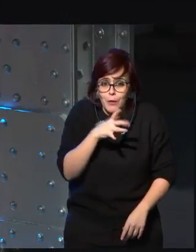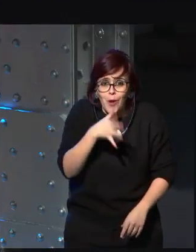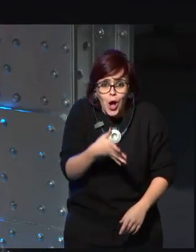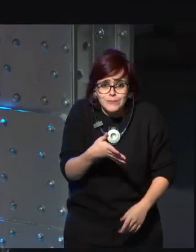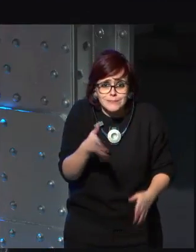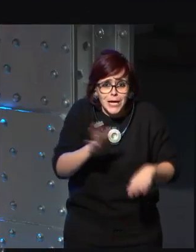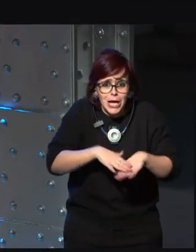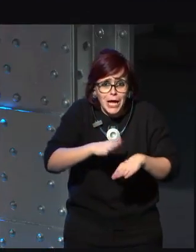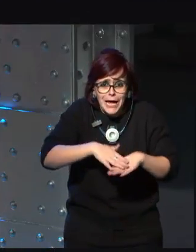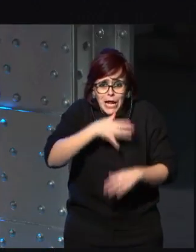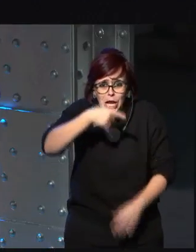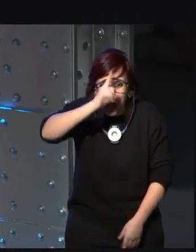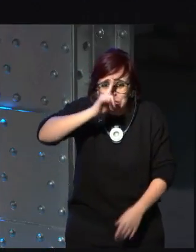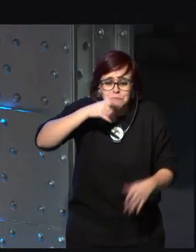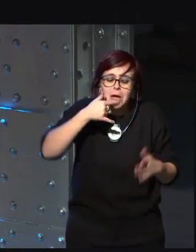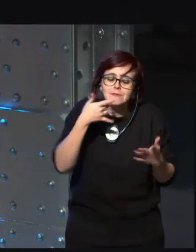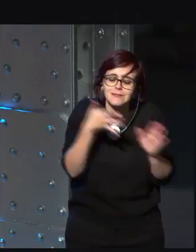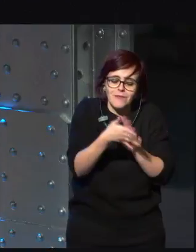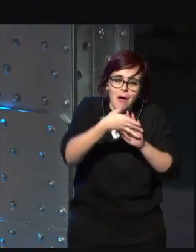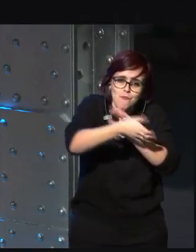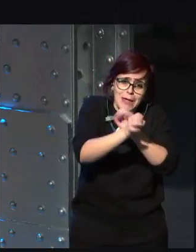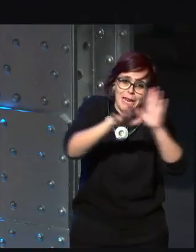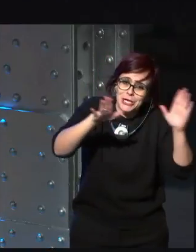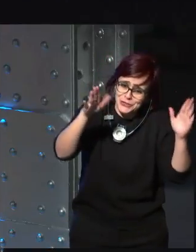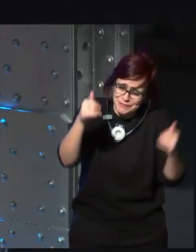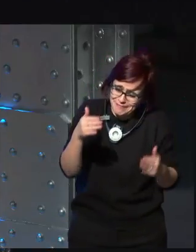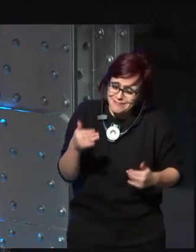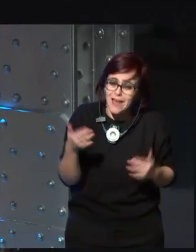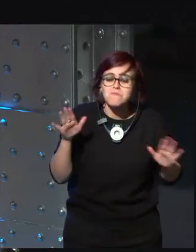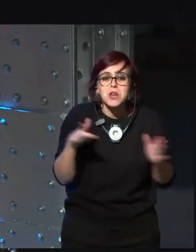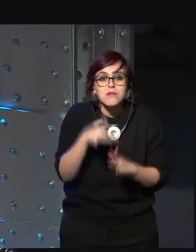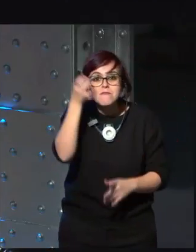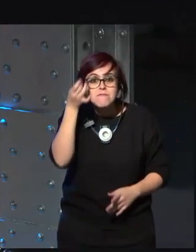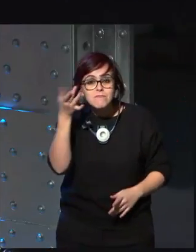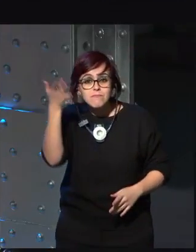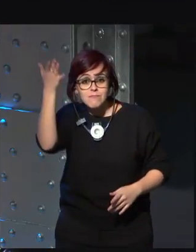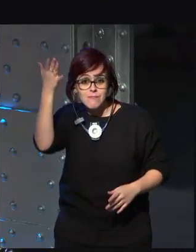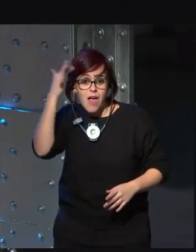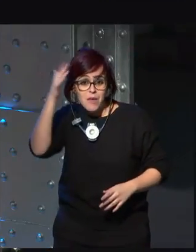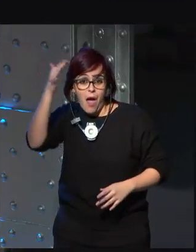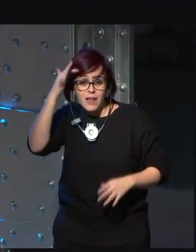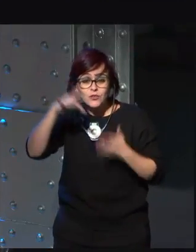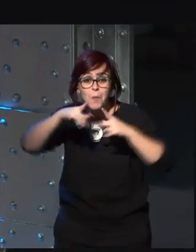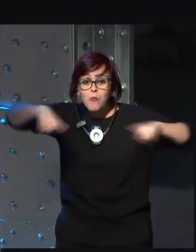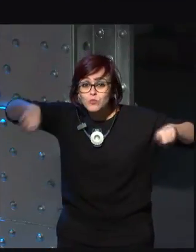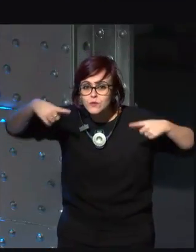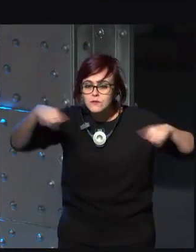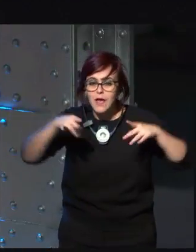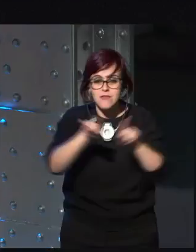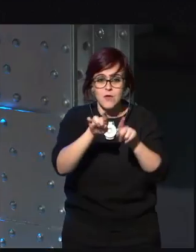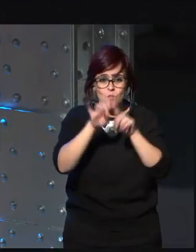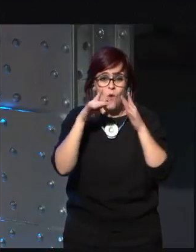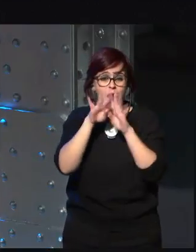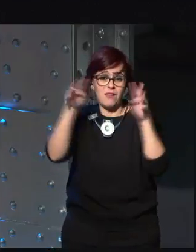think I've ever said that. I probably never guessed that I'd listen to streaming music as much as I do. If you asked me like 5 years ago, I probably said no